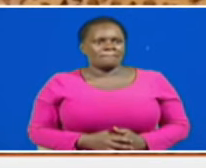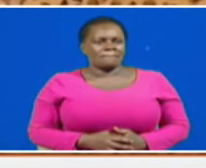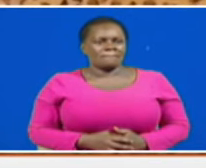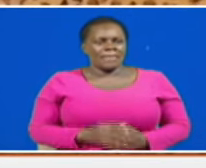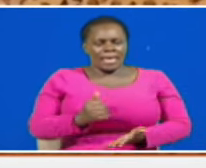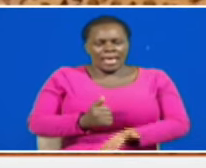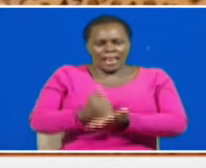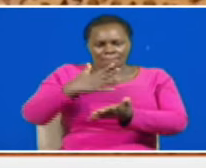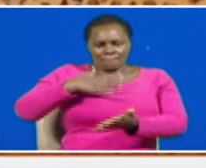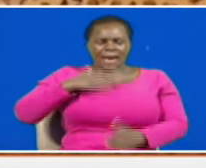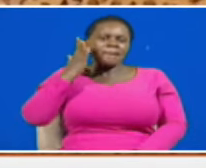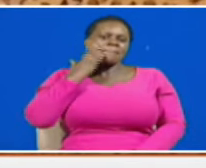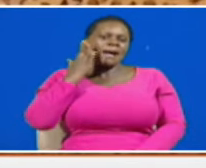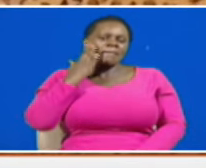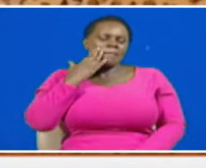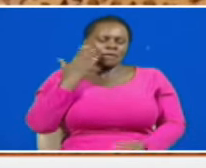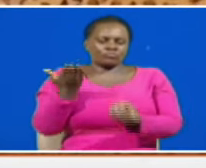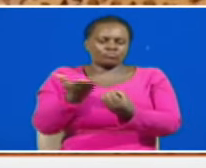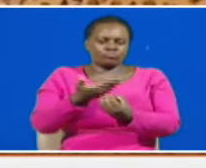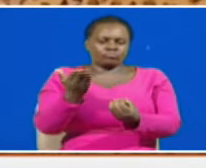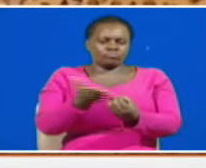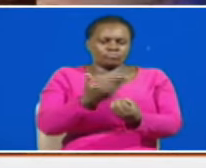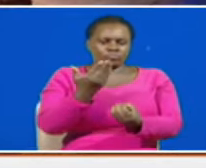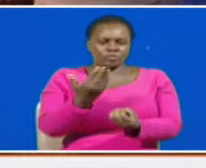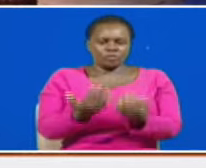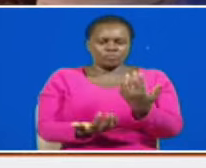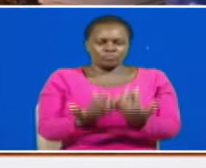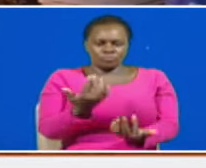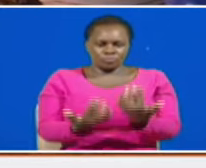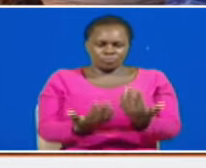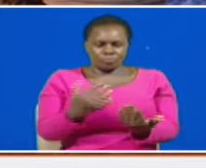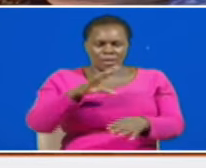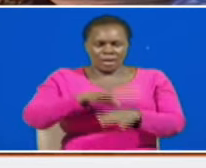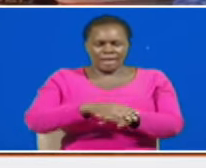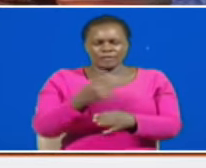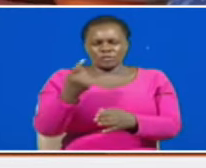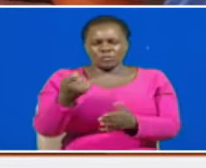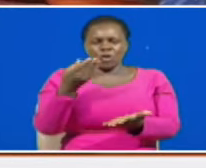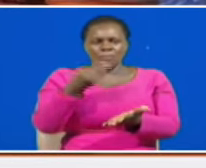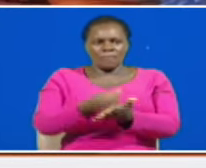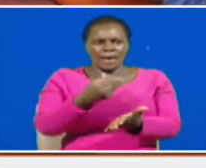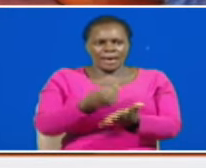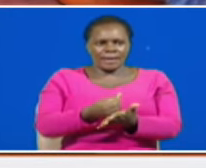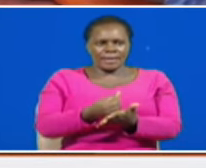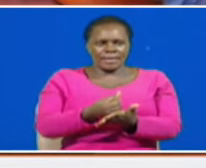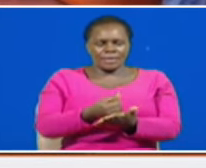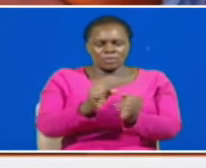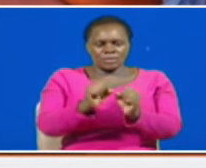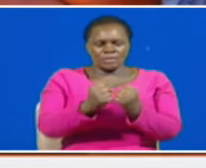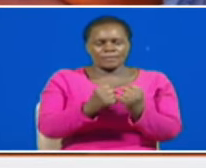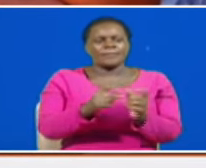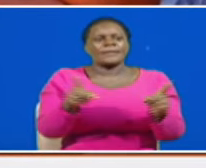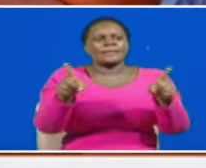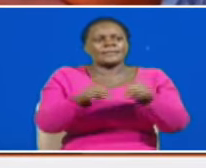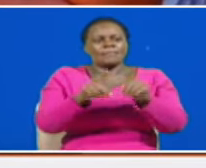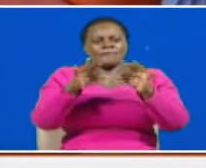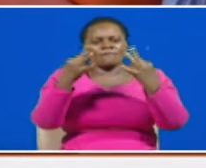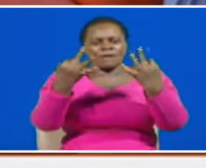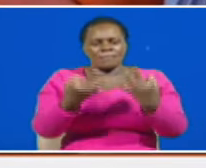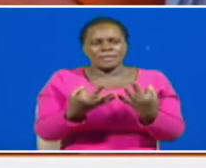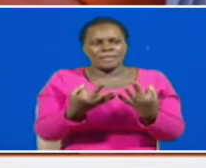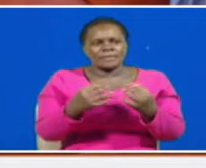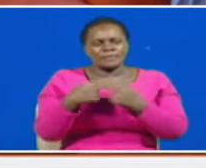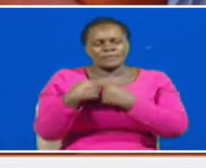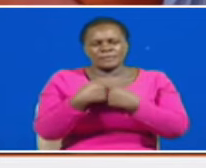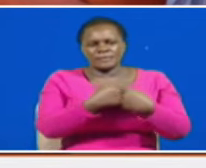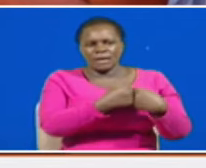nimsaidie mamangu kutengeneza viazi, ili at least tupate pesa kidogo ya kunipeleka shule. Coming from a family grappling